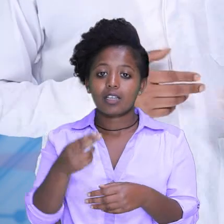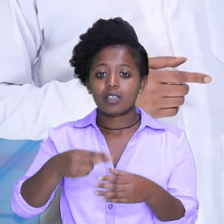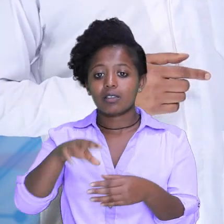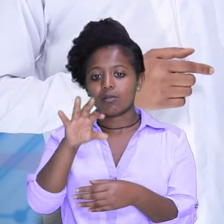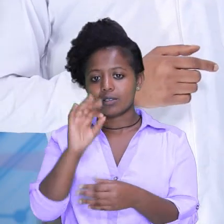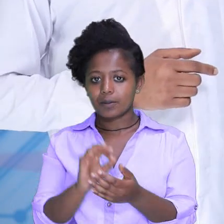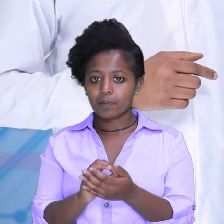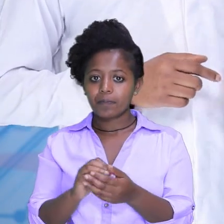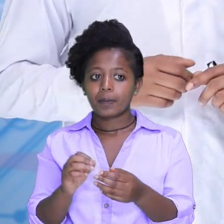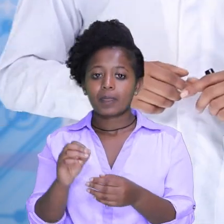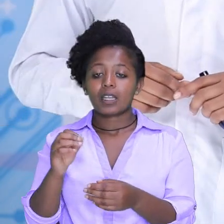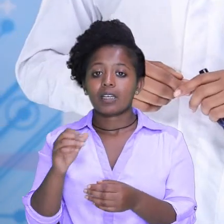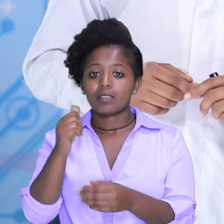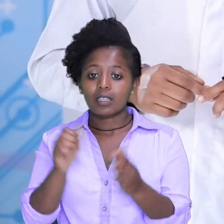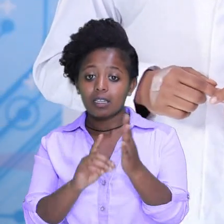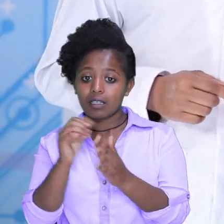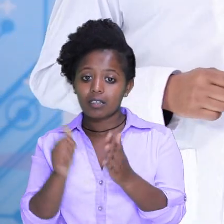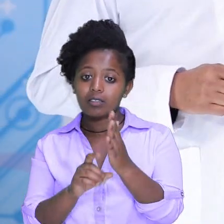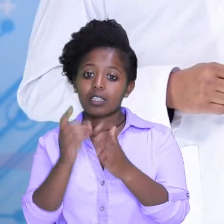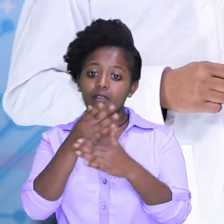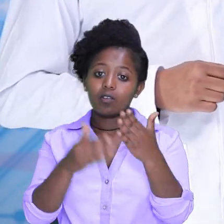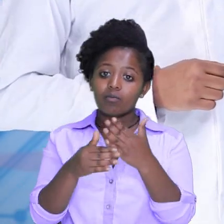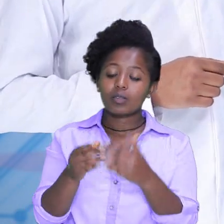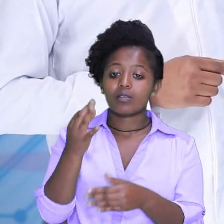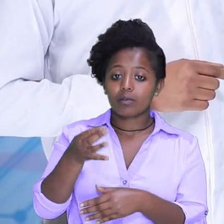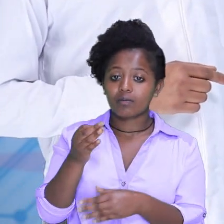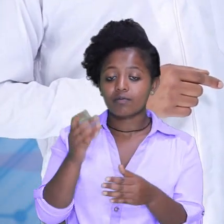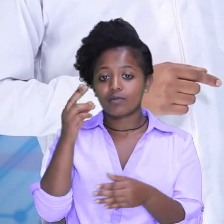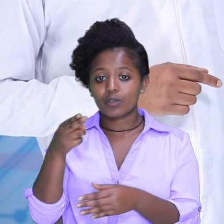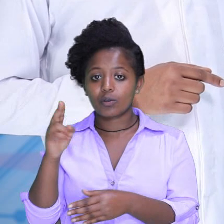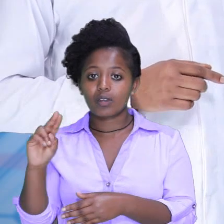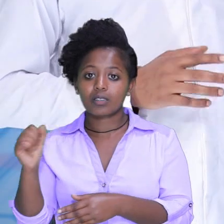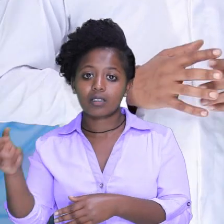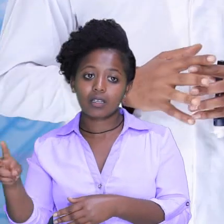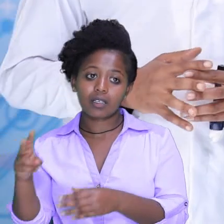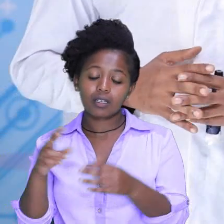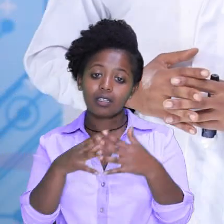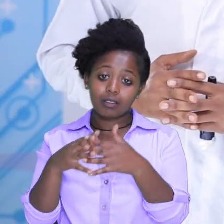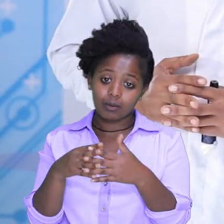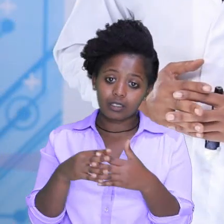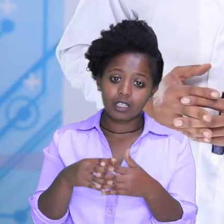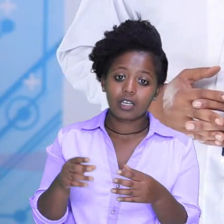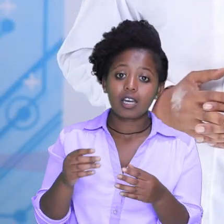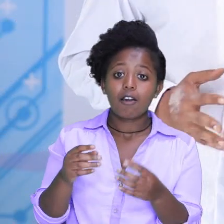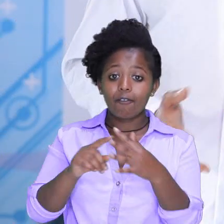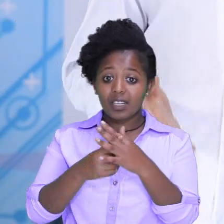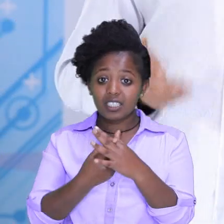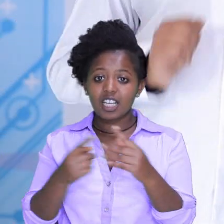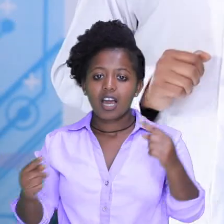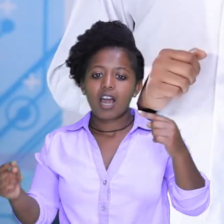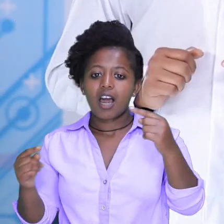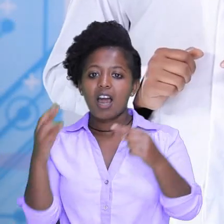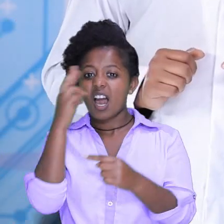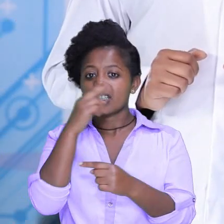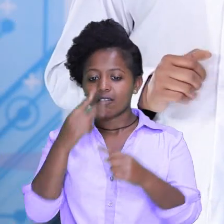USA, on January 31, 1958, USA sent first artificial satellite to